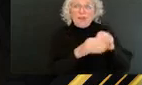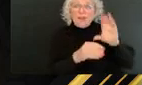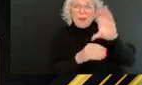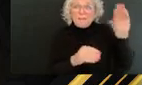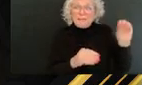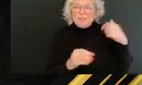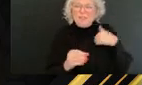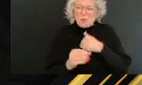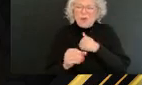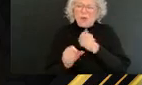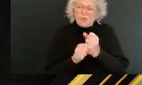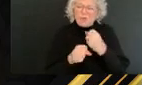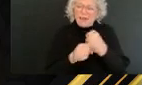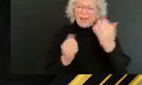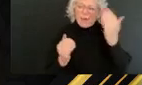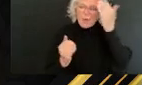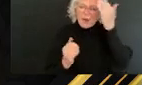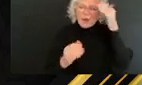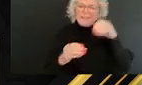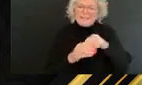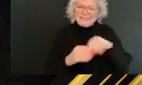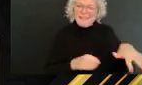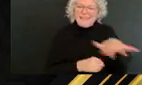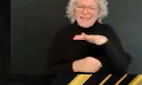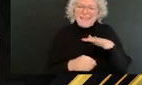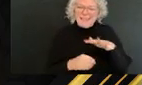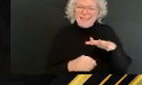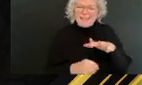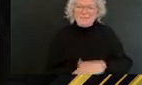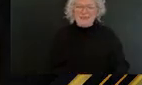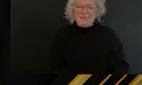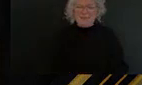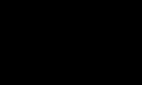and creating awareness out in the market.